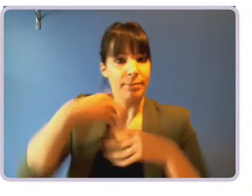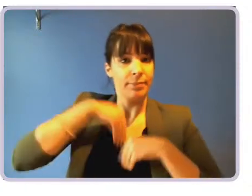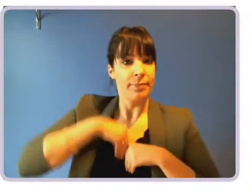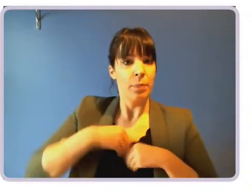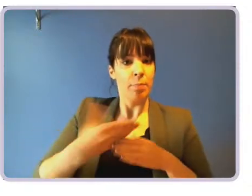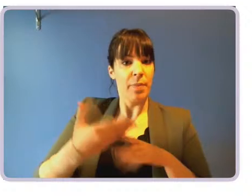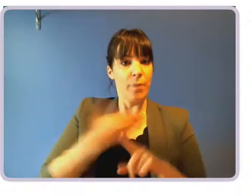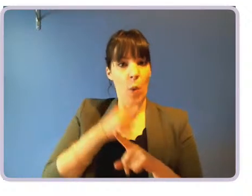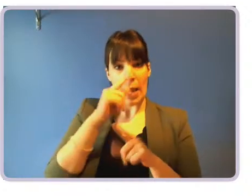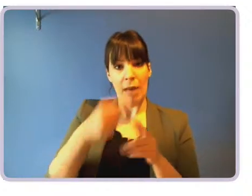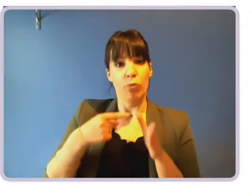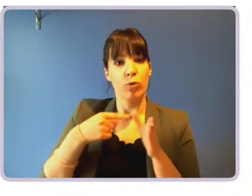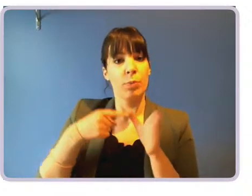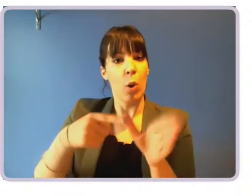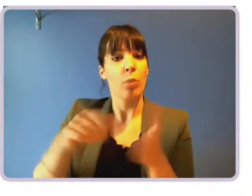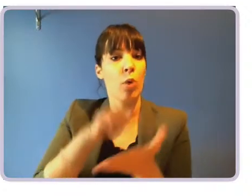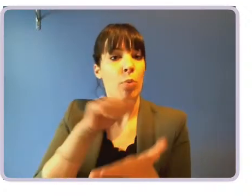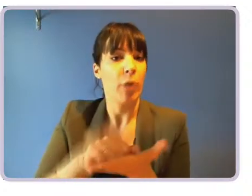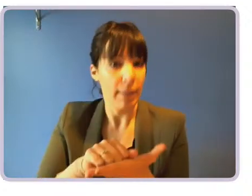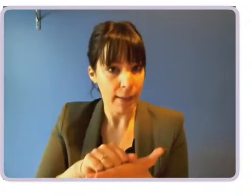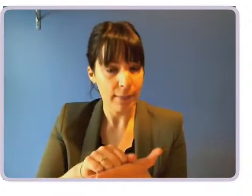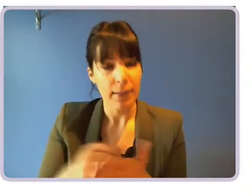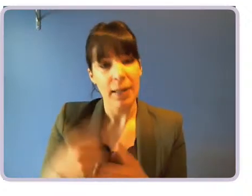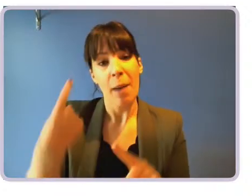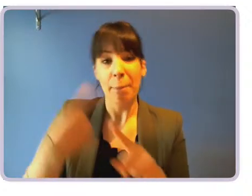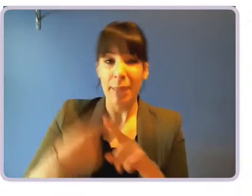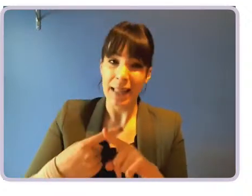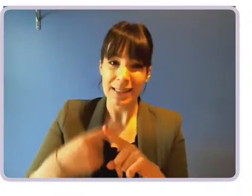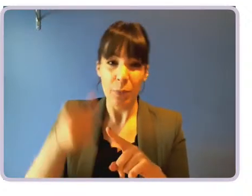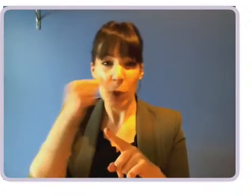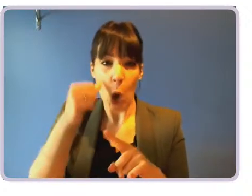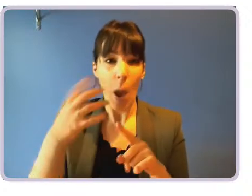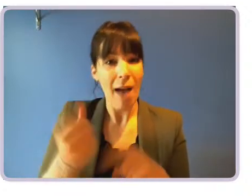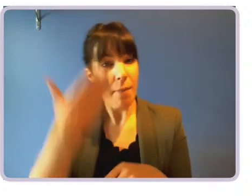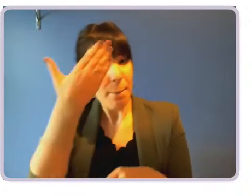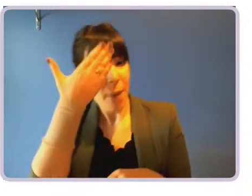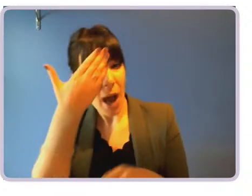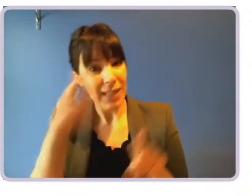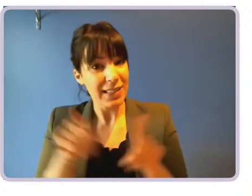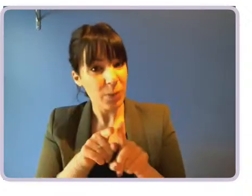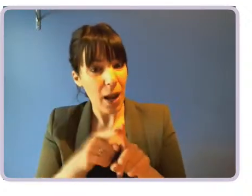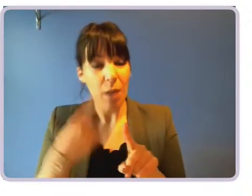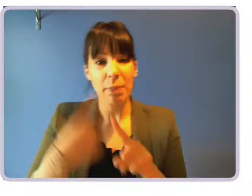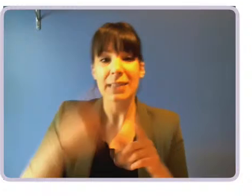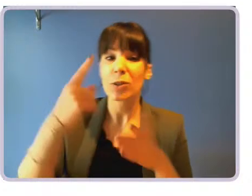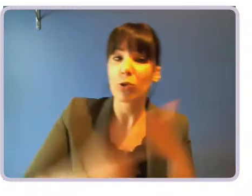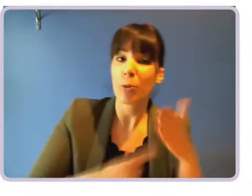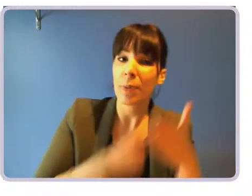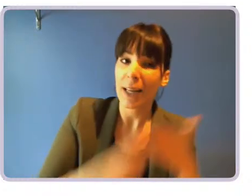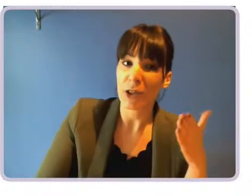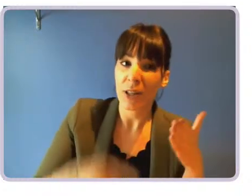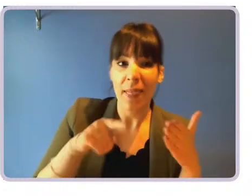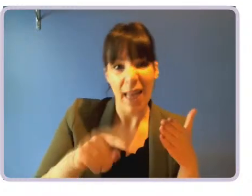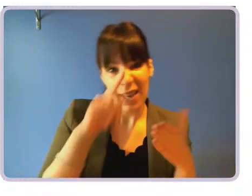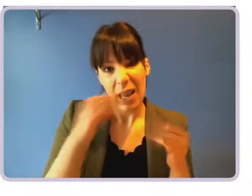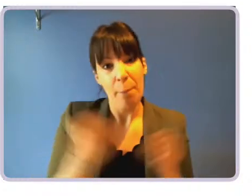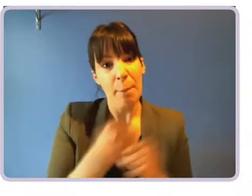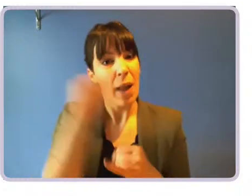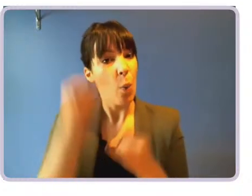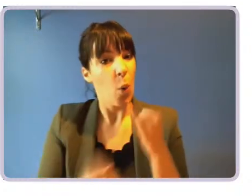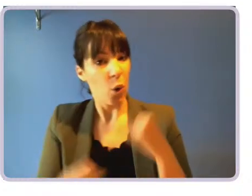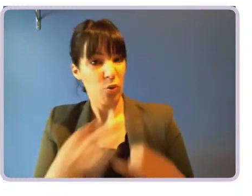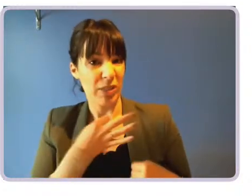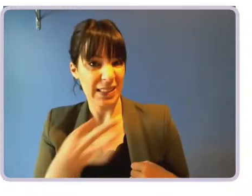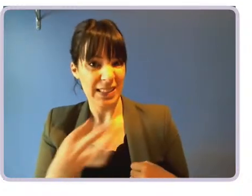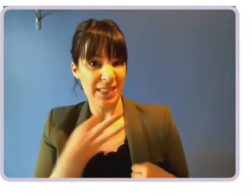won't go into today, but clearly put all of us at risk, whether or not we have a